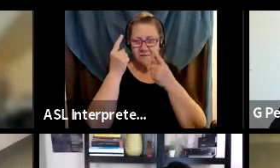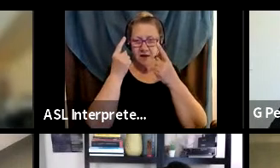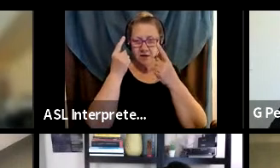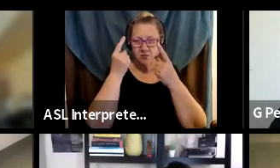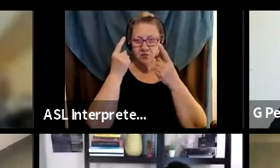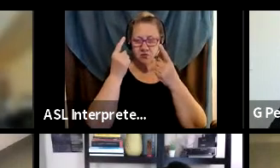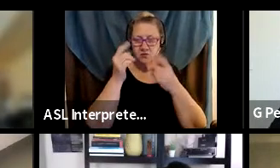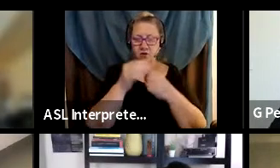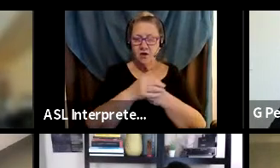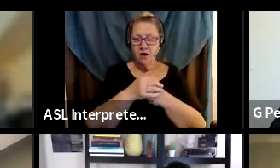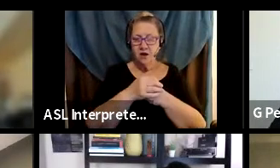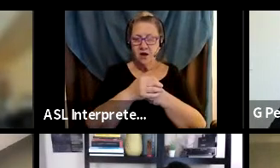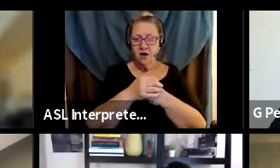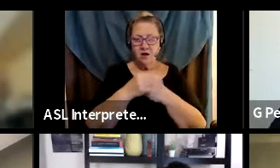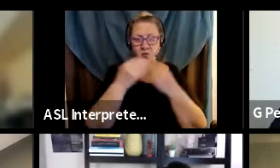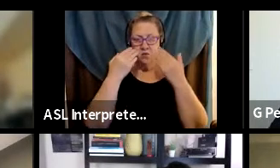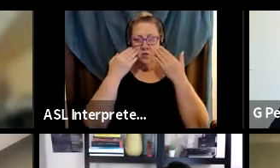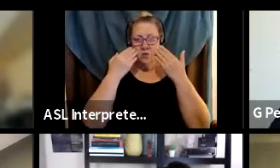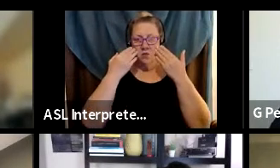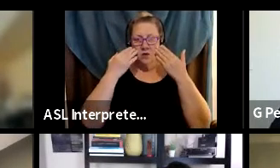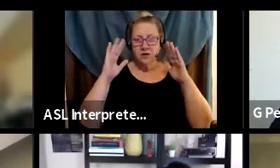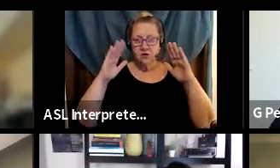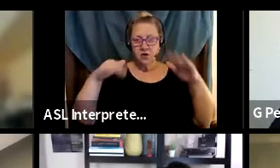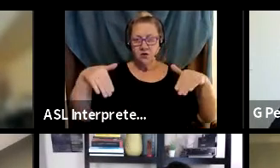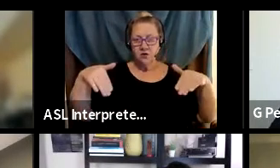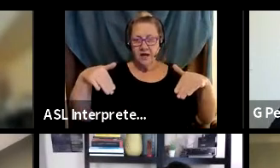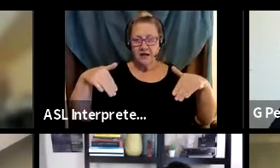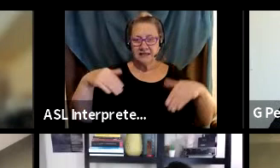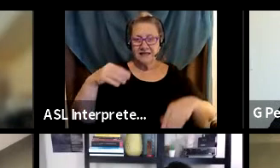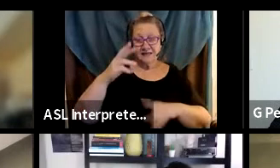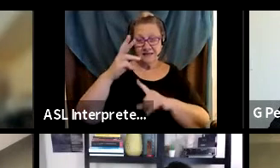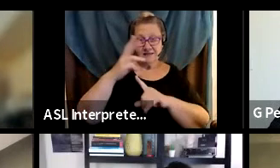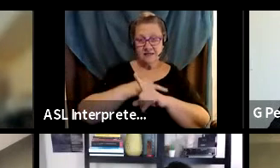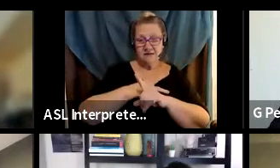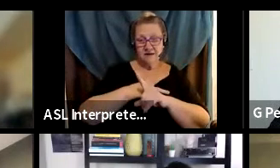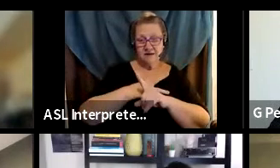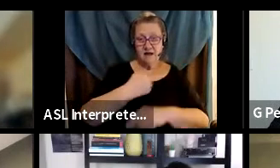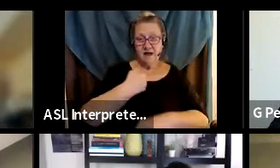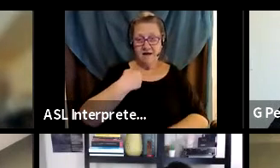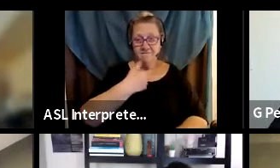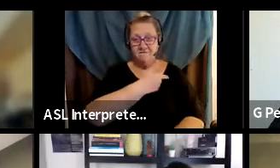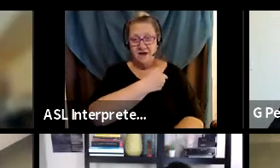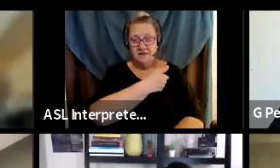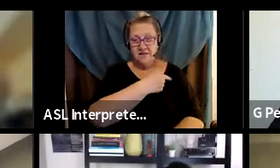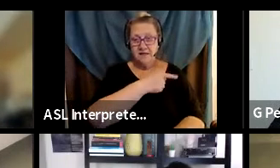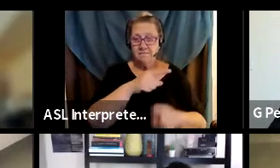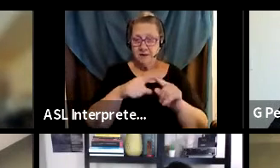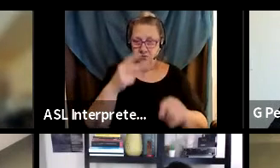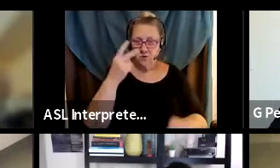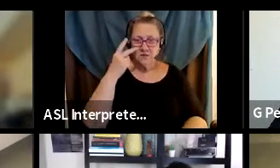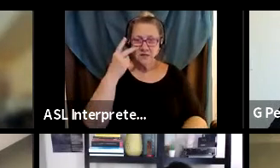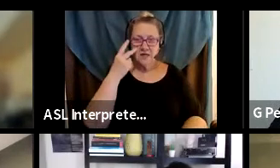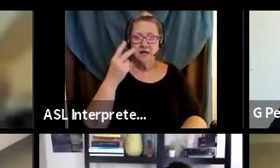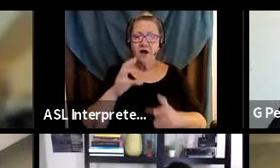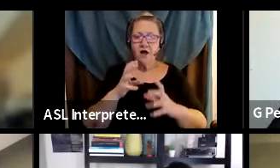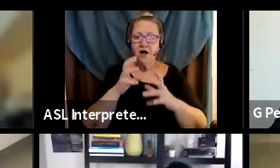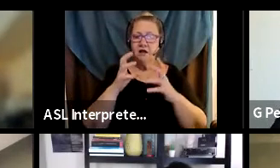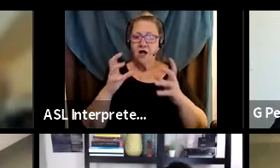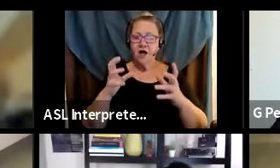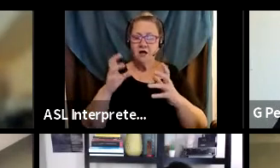what, we just had this vaccine with us for 6 months, but we do know that we're seeing a lot of long-term impacts of COVID